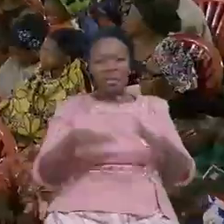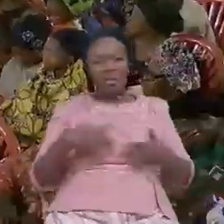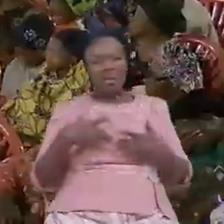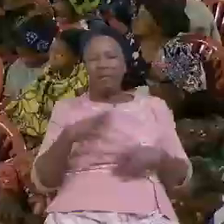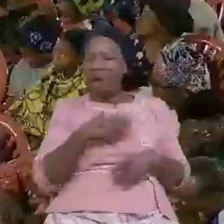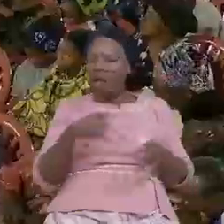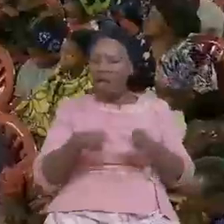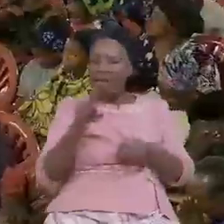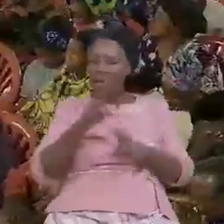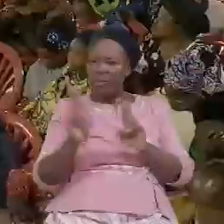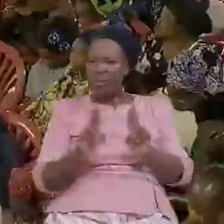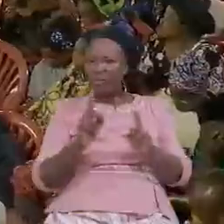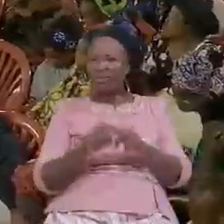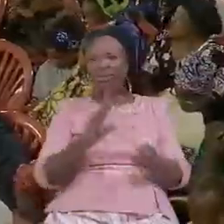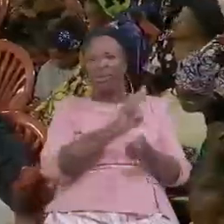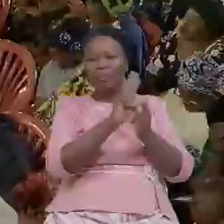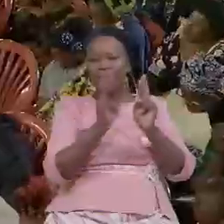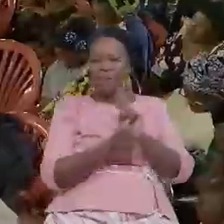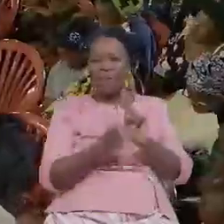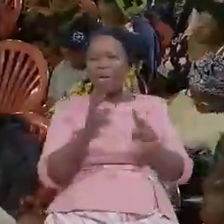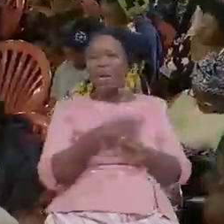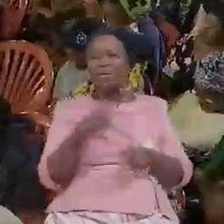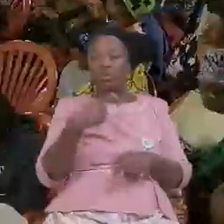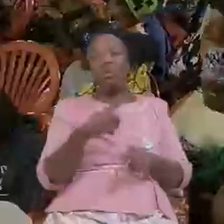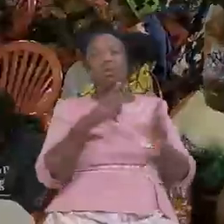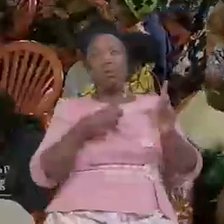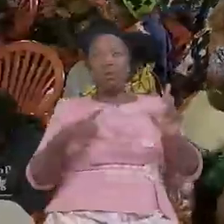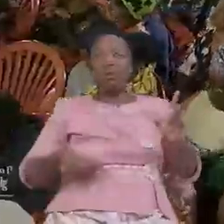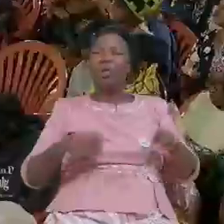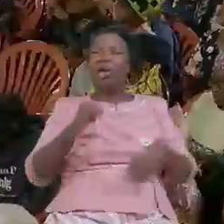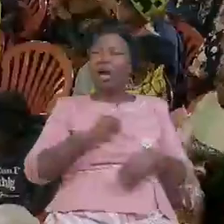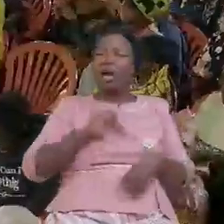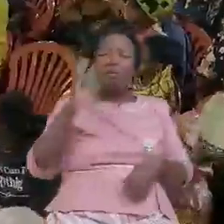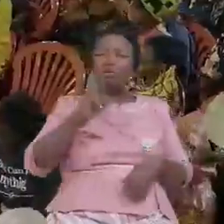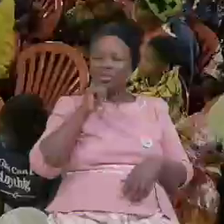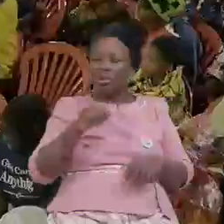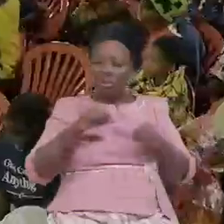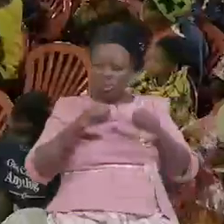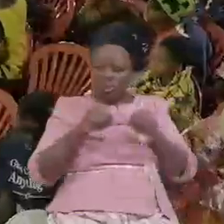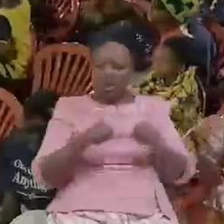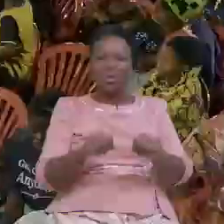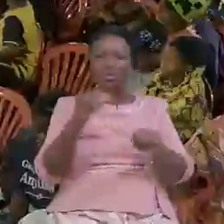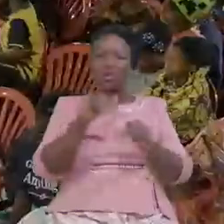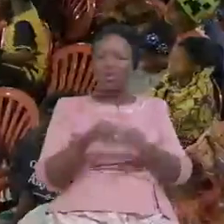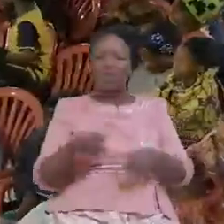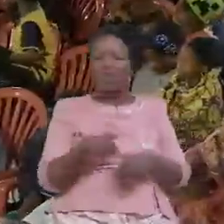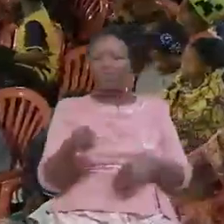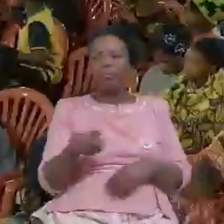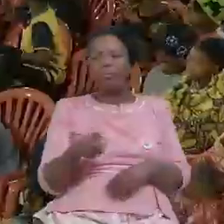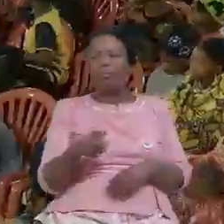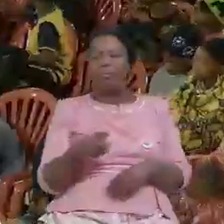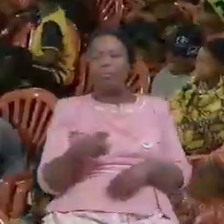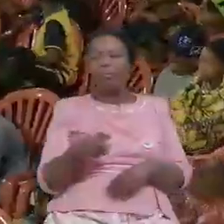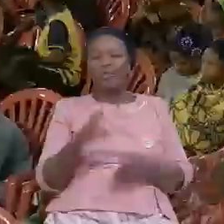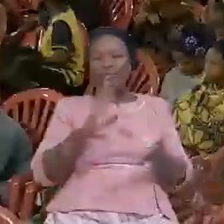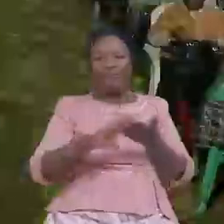ready to repent, and you say, Lord, I will not continue in them, forgiveness